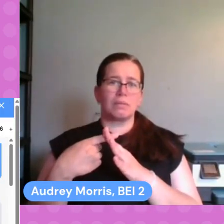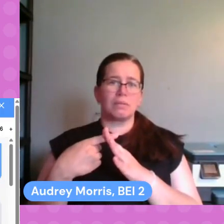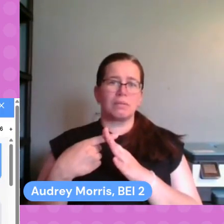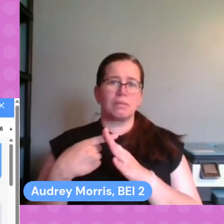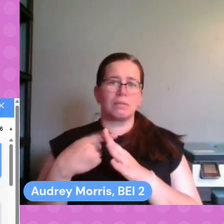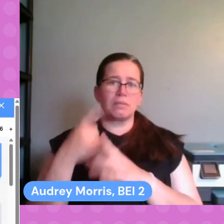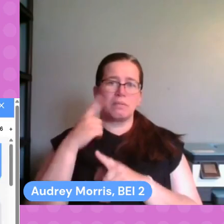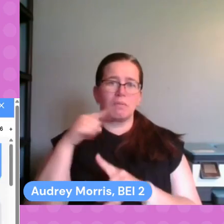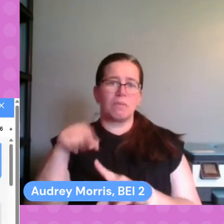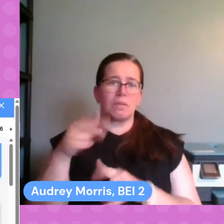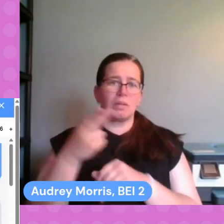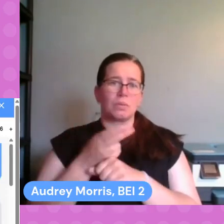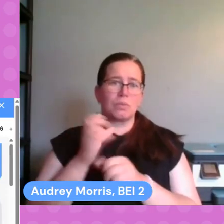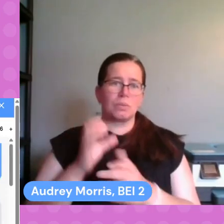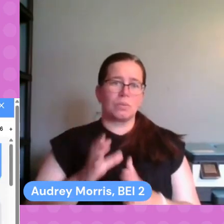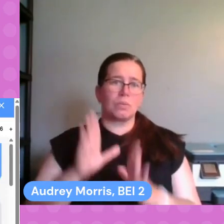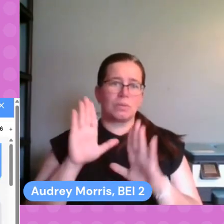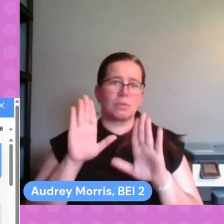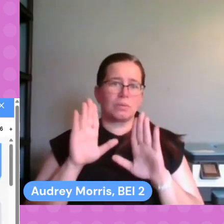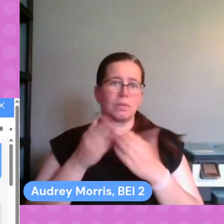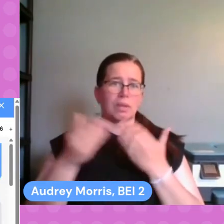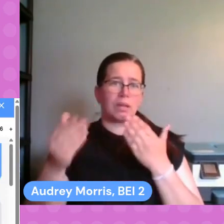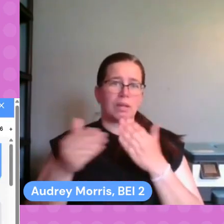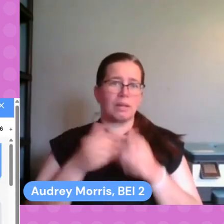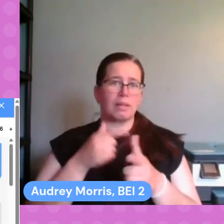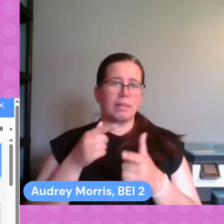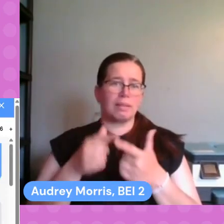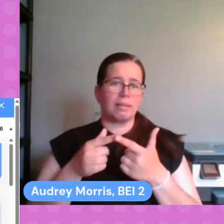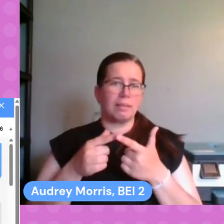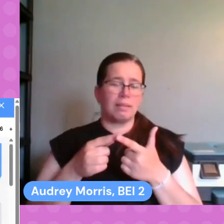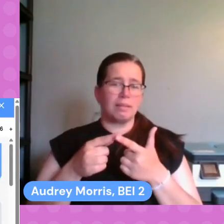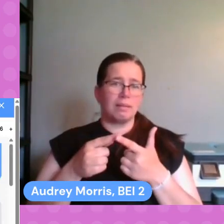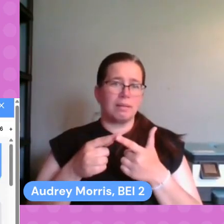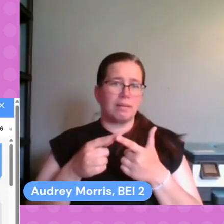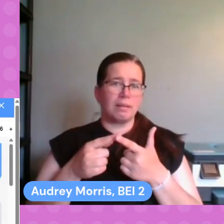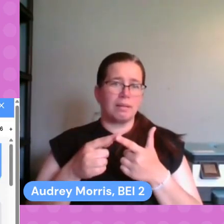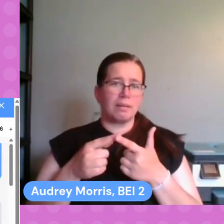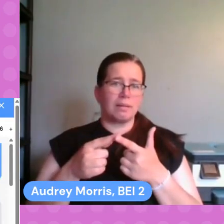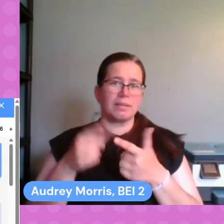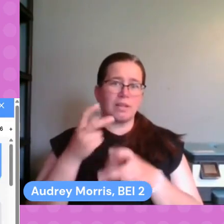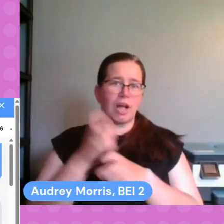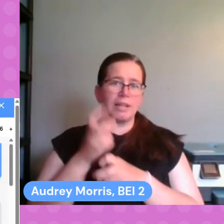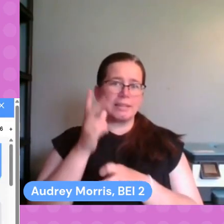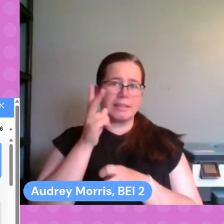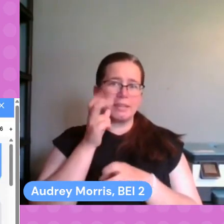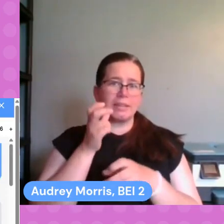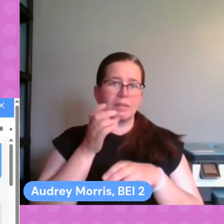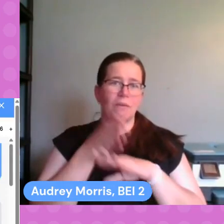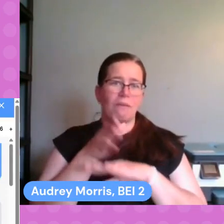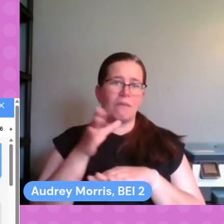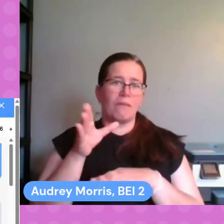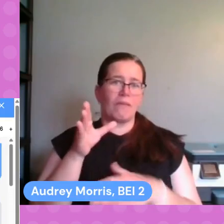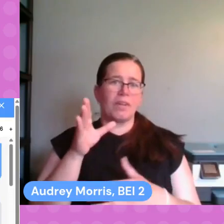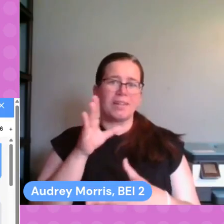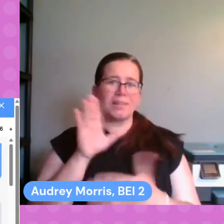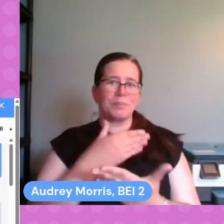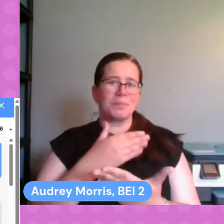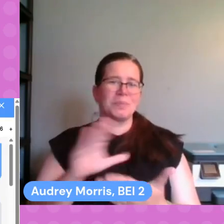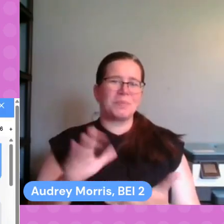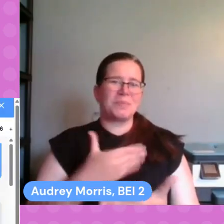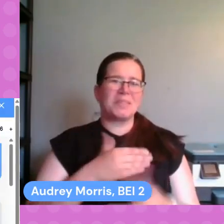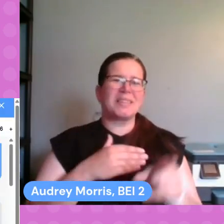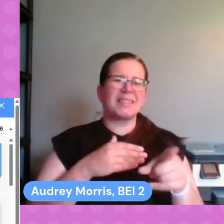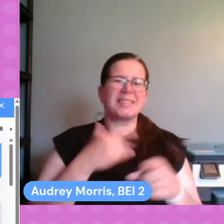a wonderful, fantastic thing. As even an advanced Scratch user, I have no idea how this works. It